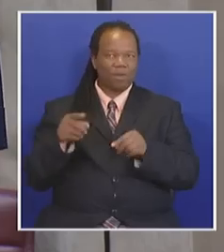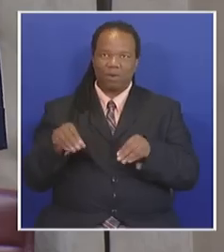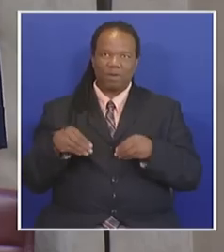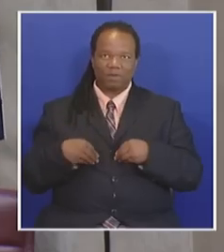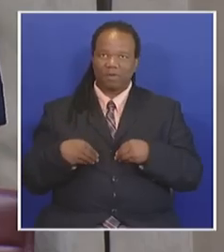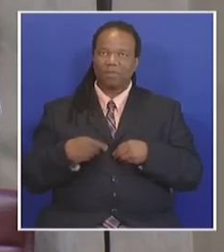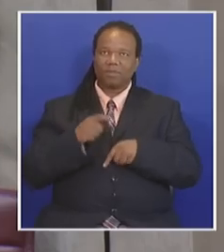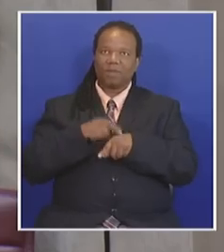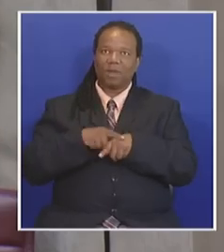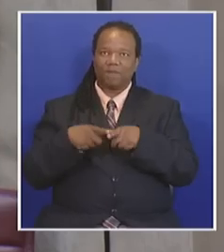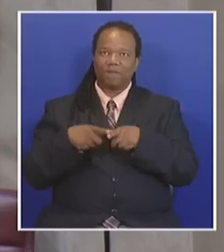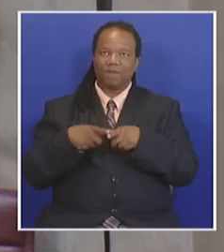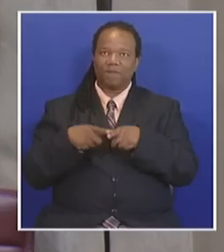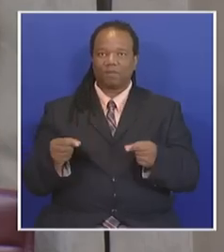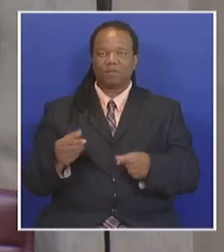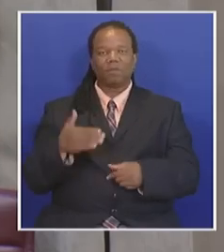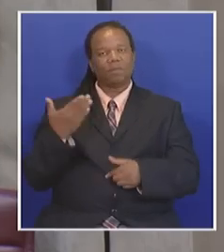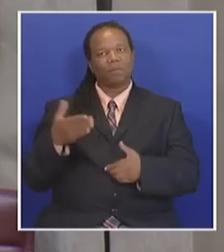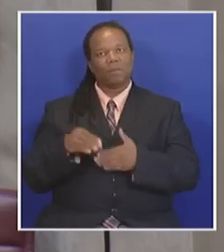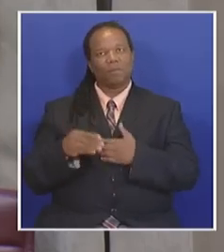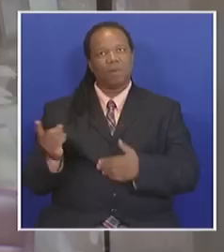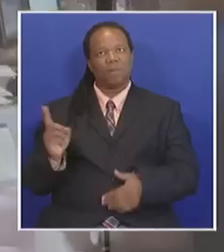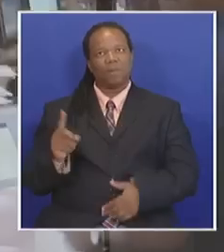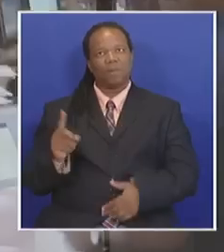guard. Honorable Hattem.